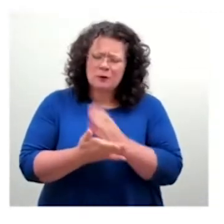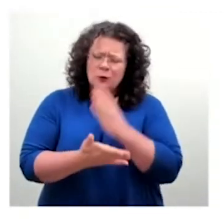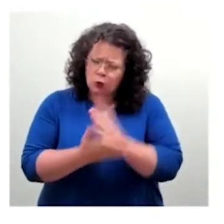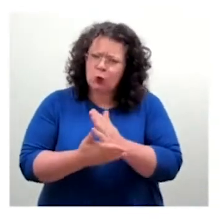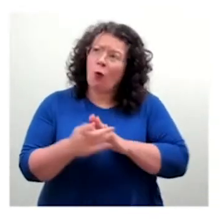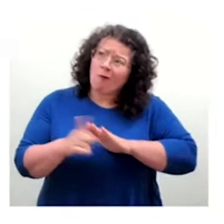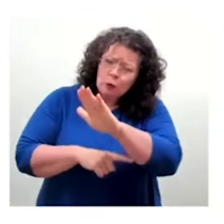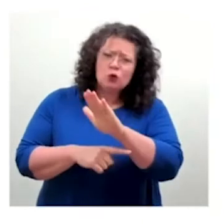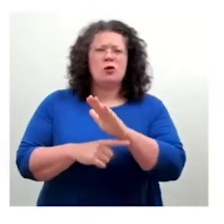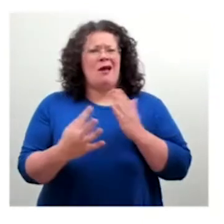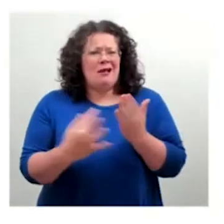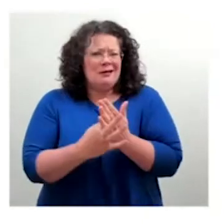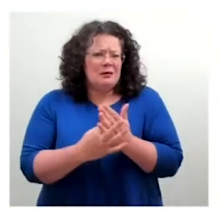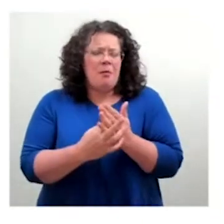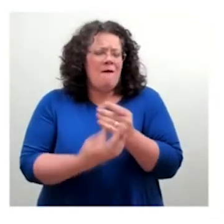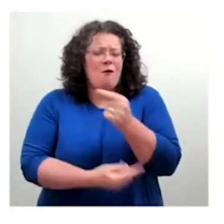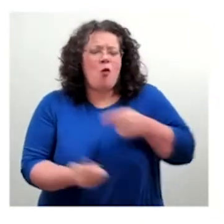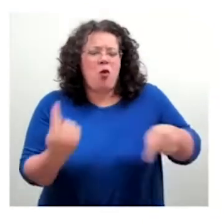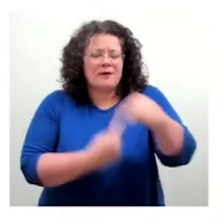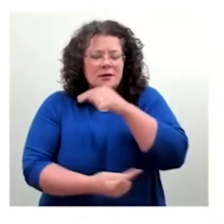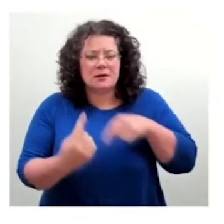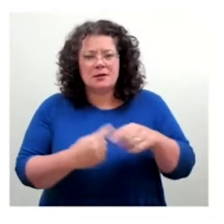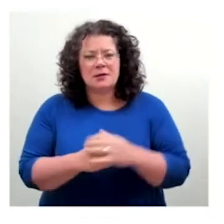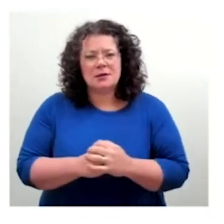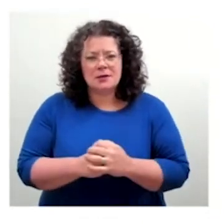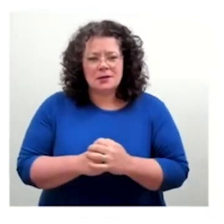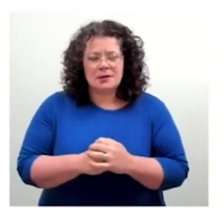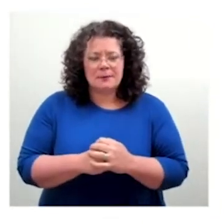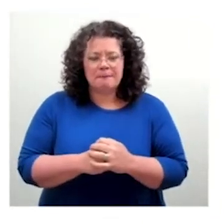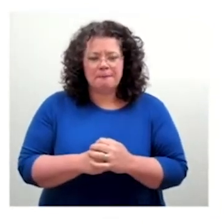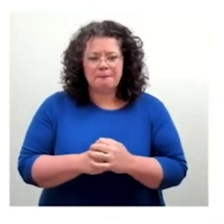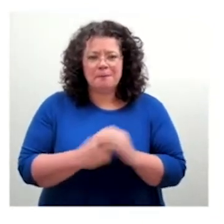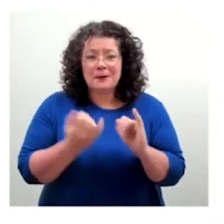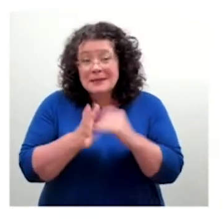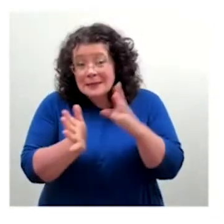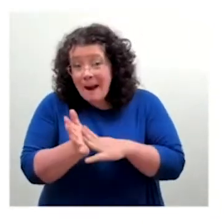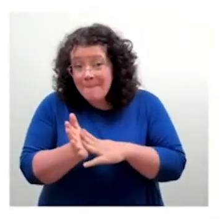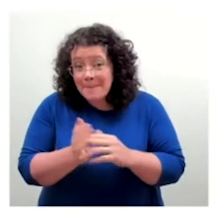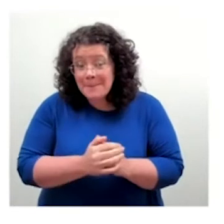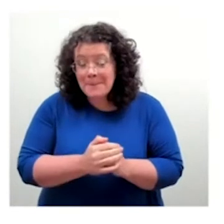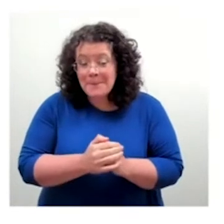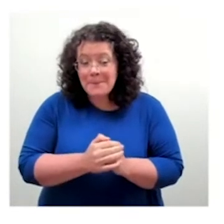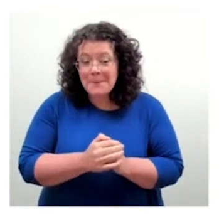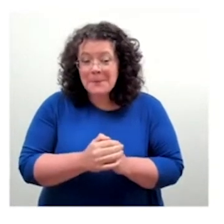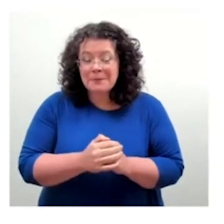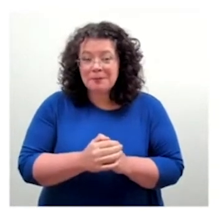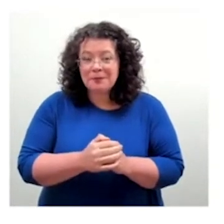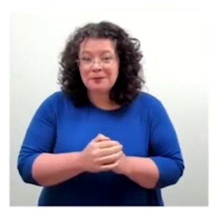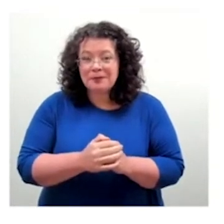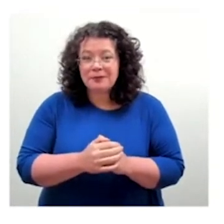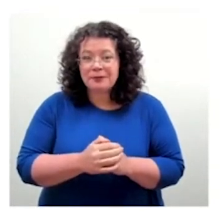I'm probably the only person wearing a black headscarf today. I'm blind. I am